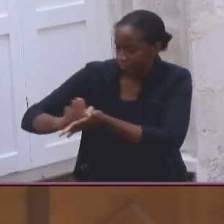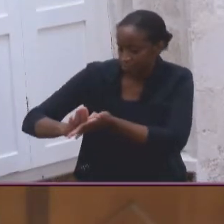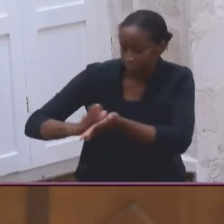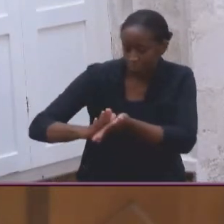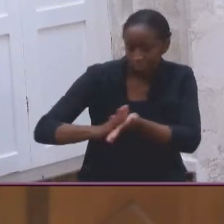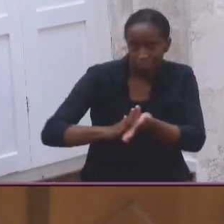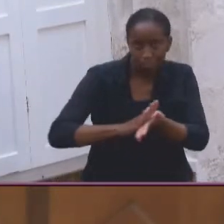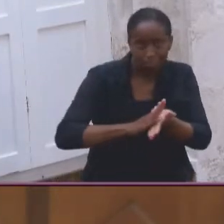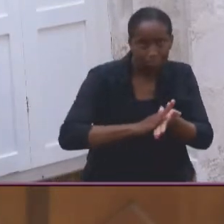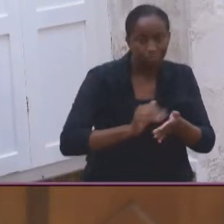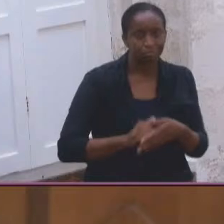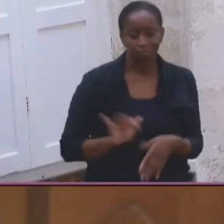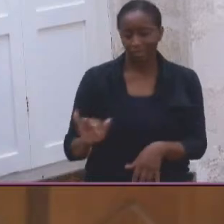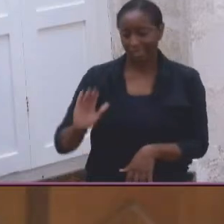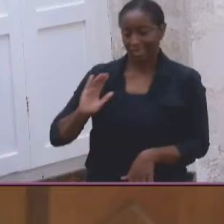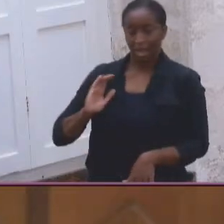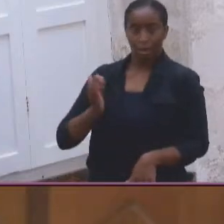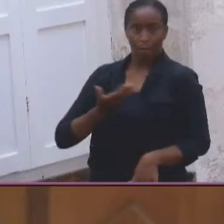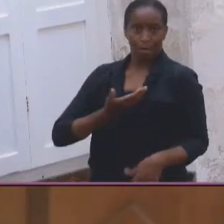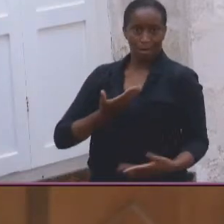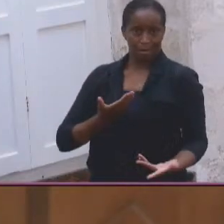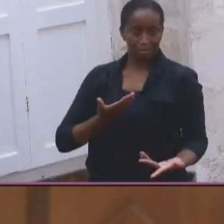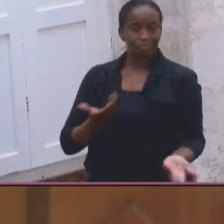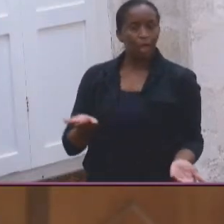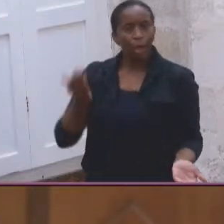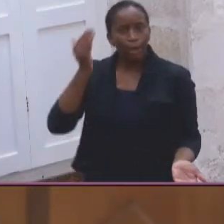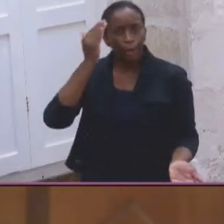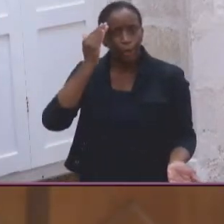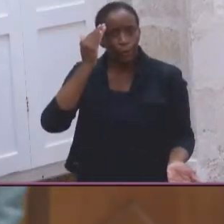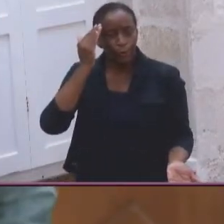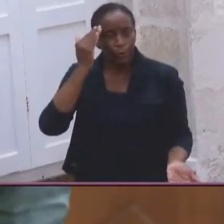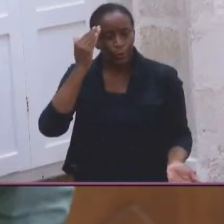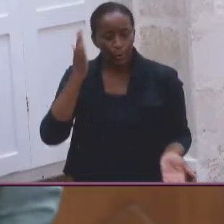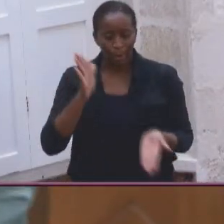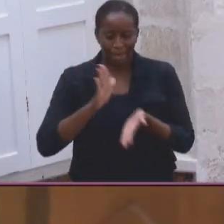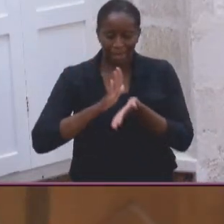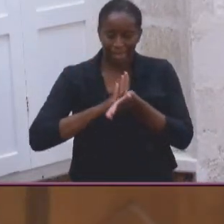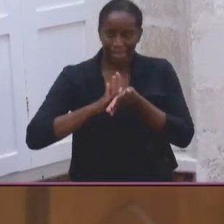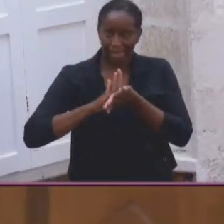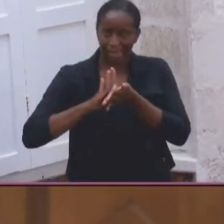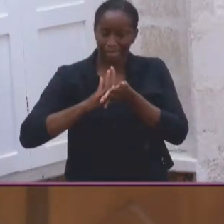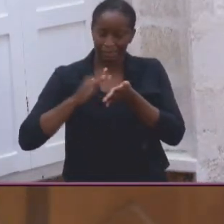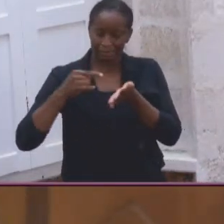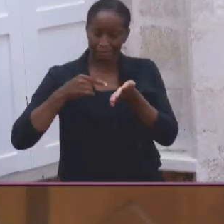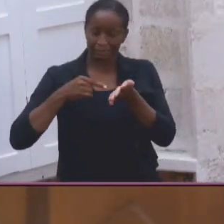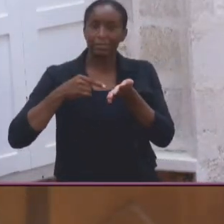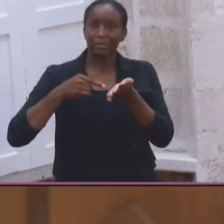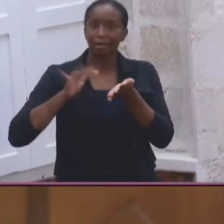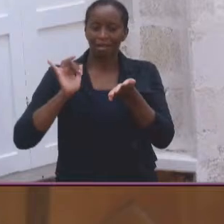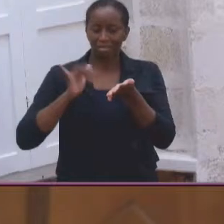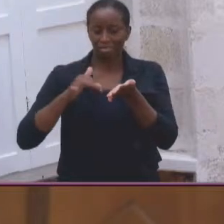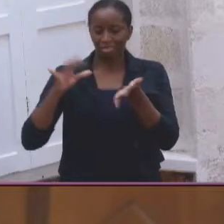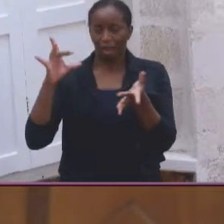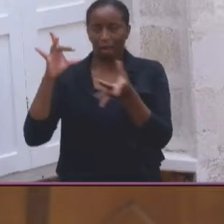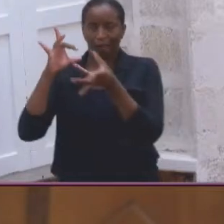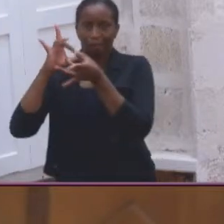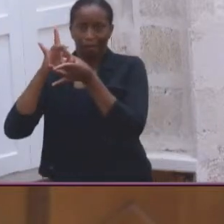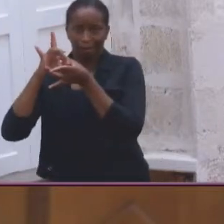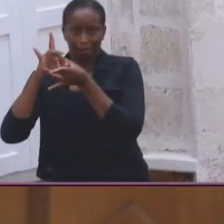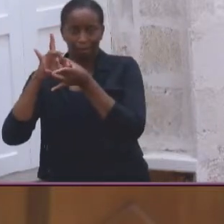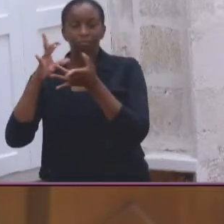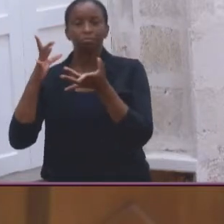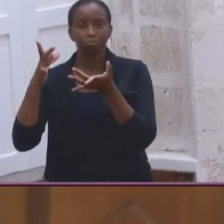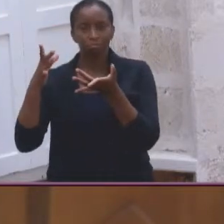know, cleanliness is next to godliness, even next to goodliness. But you also have